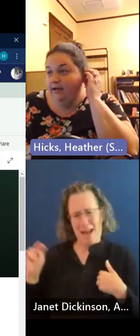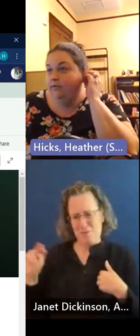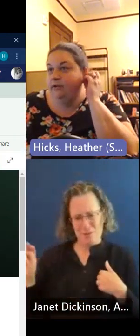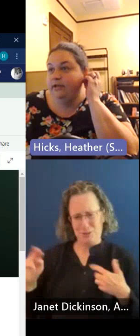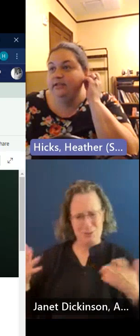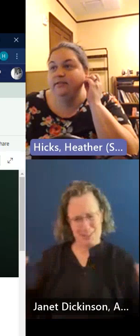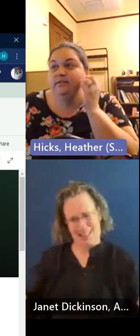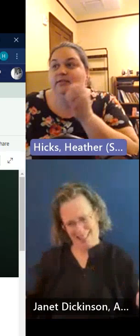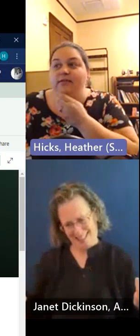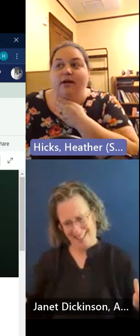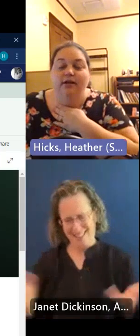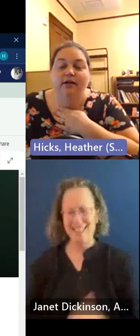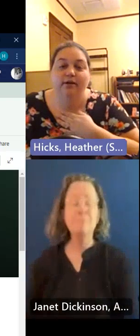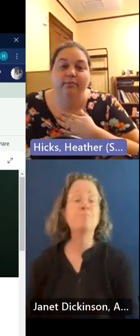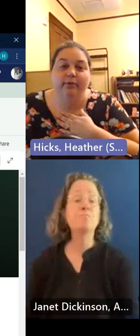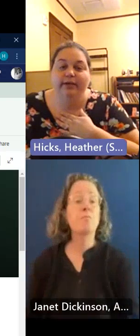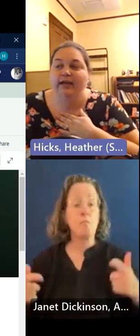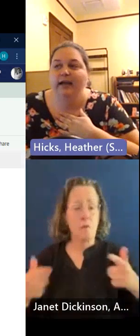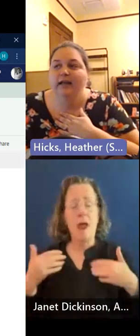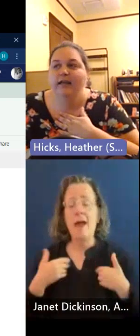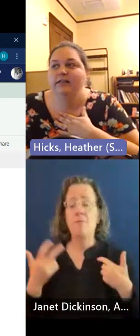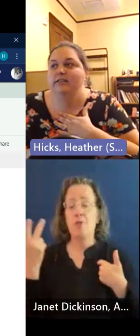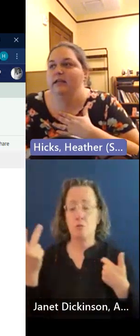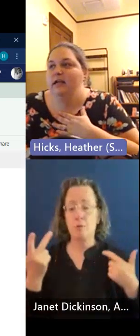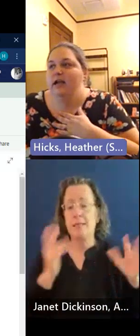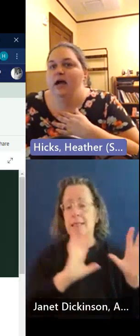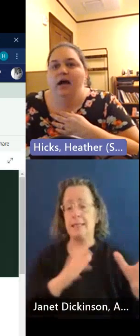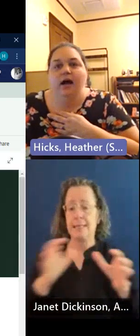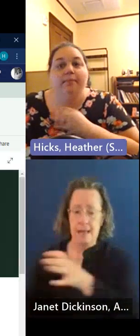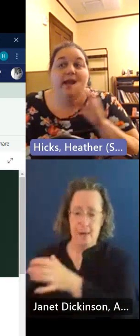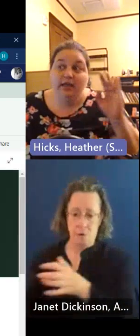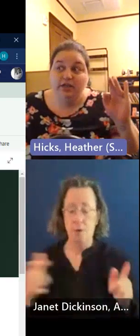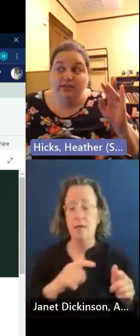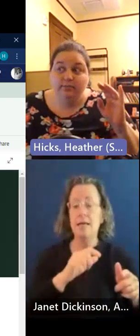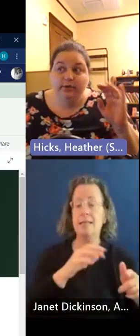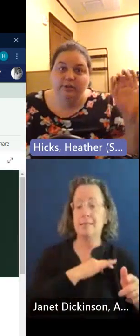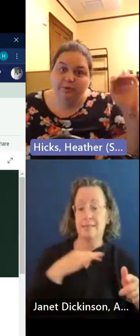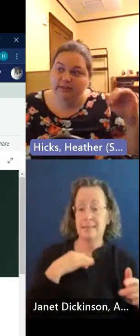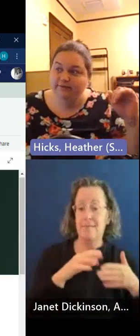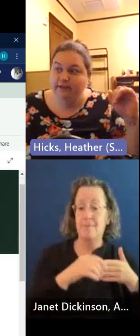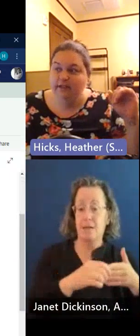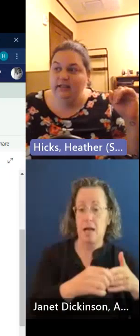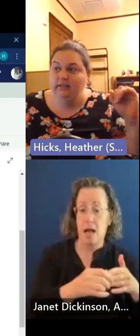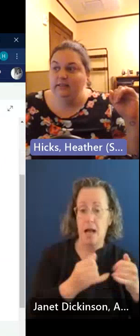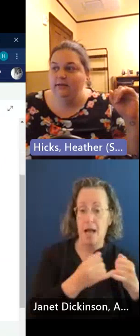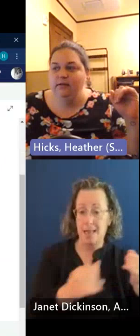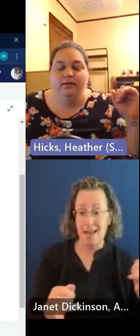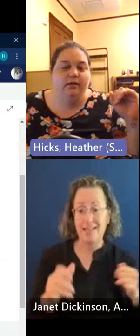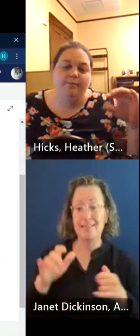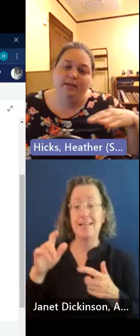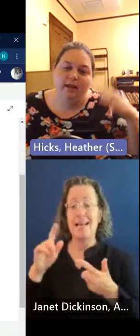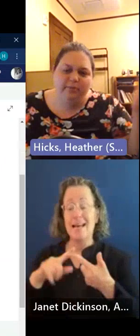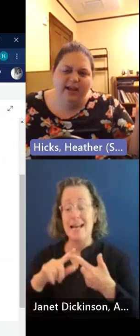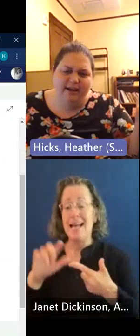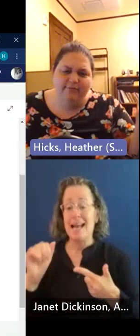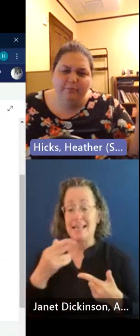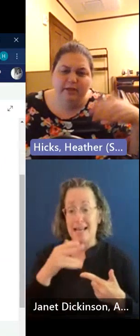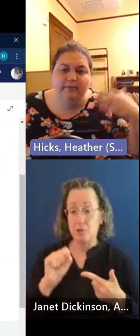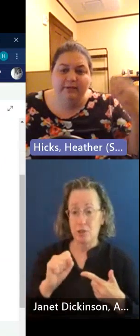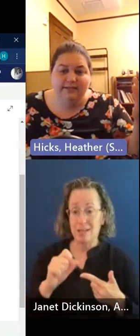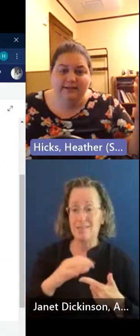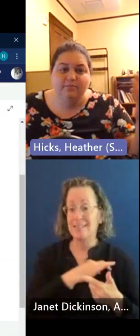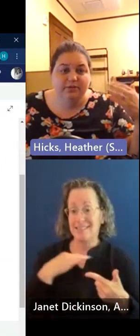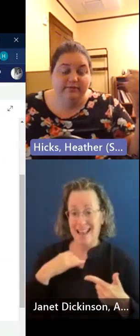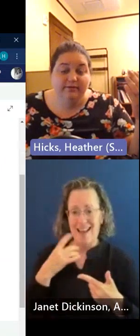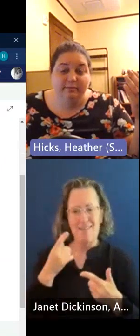main categories on here: employee guidelines, AHS employees specifically. These, I mean, they apply to